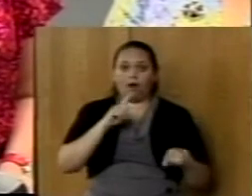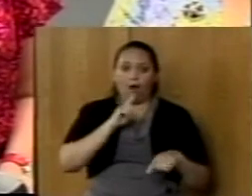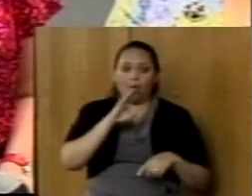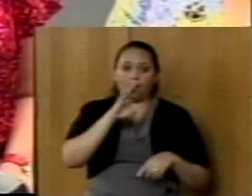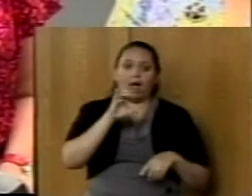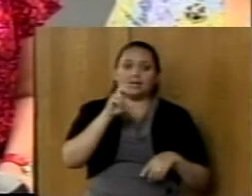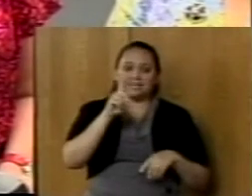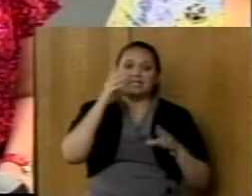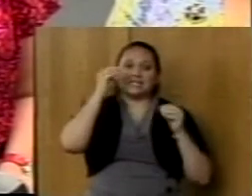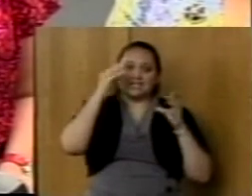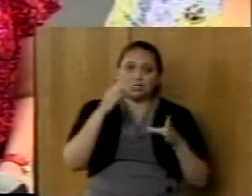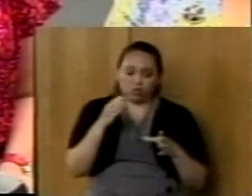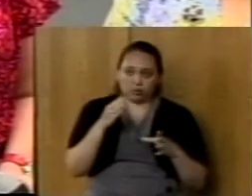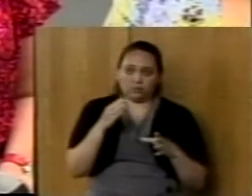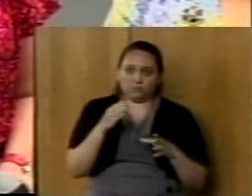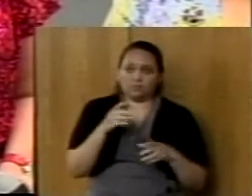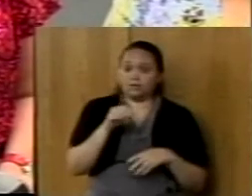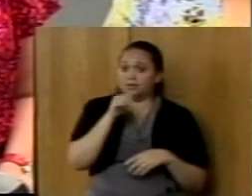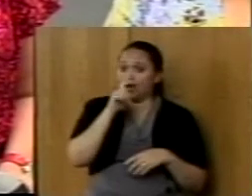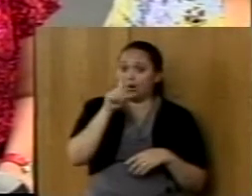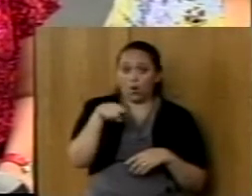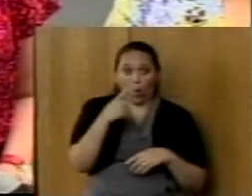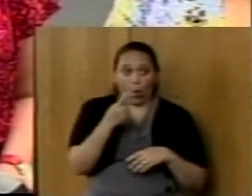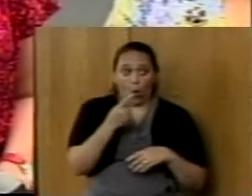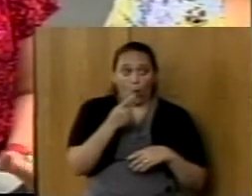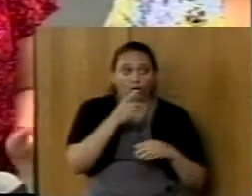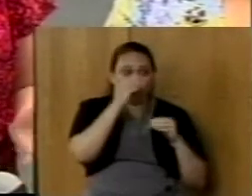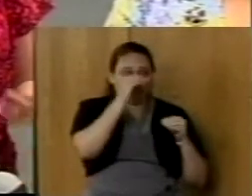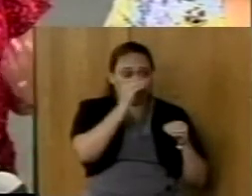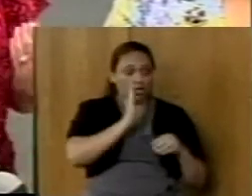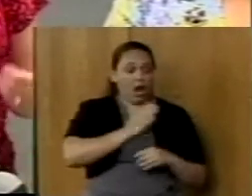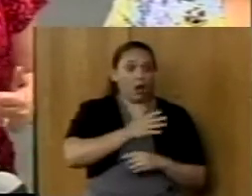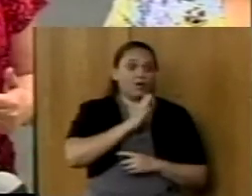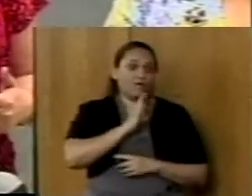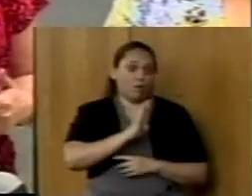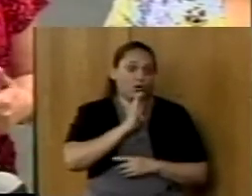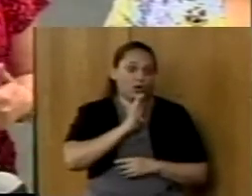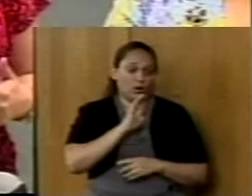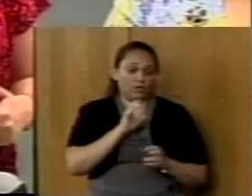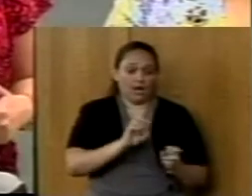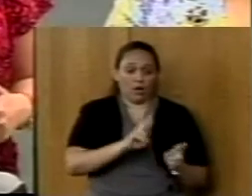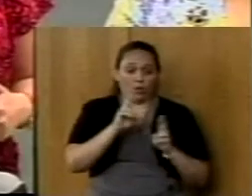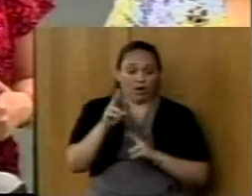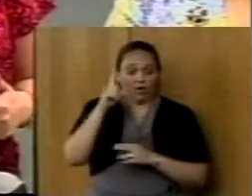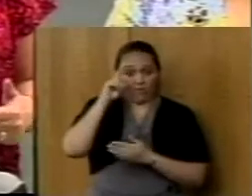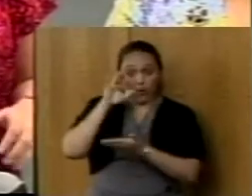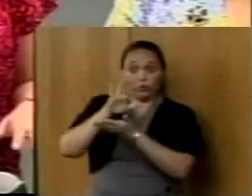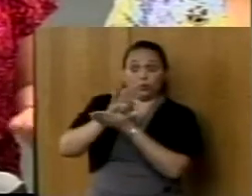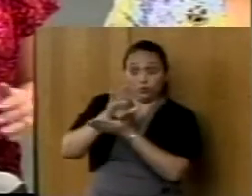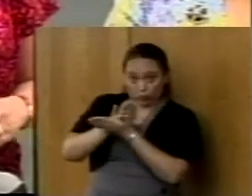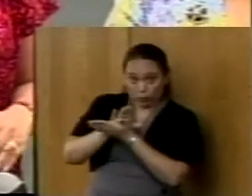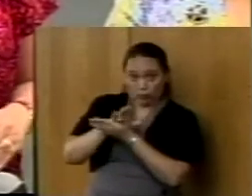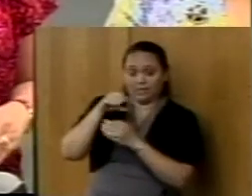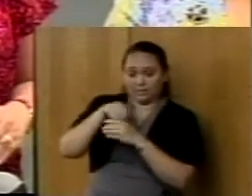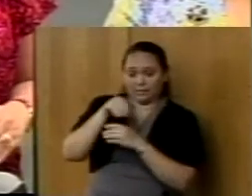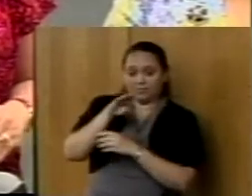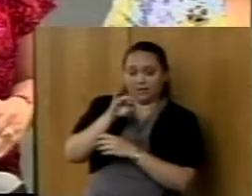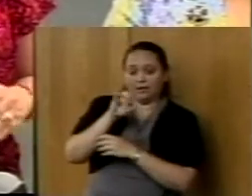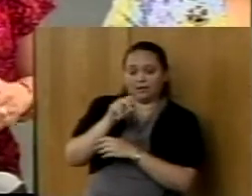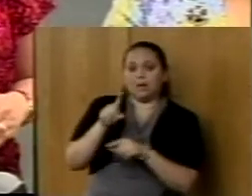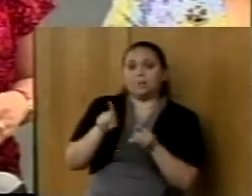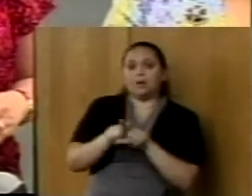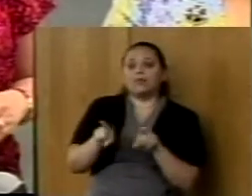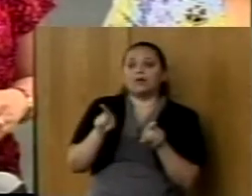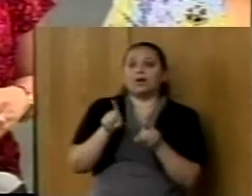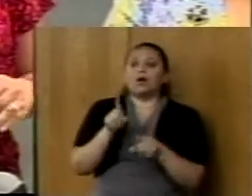teachers, and they not only serve as teaching our 4-year-olds, getting them ready for the school setting, which is BISD, but they